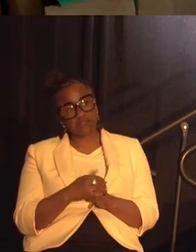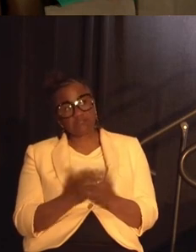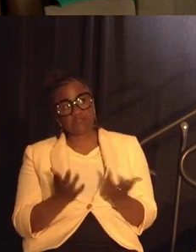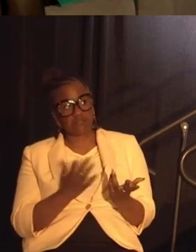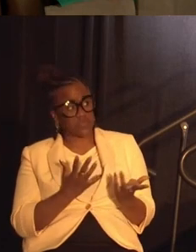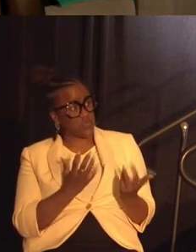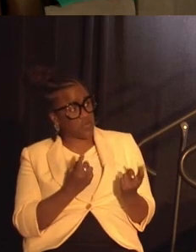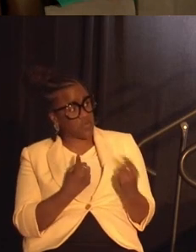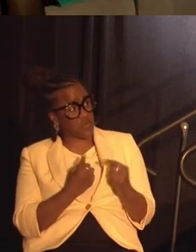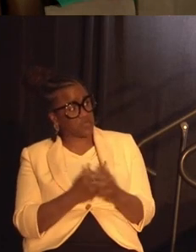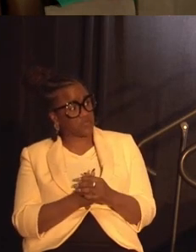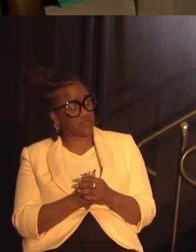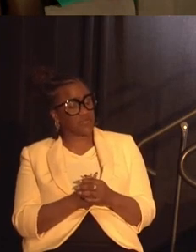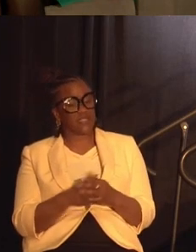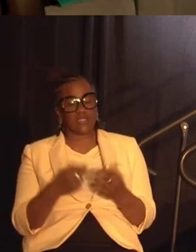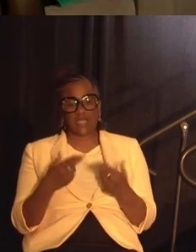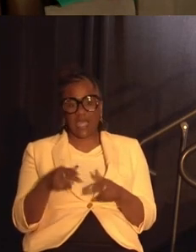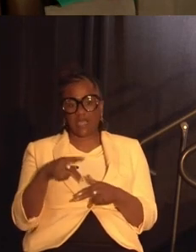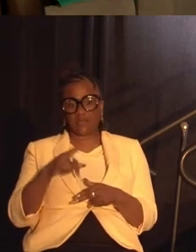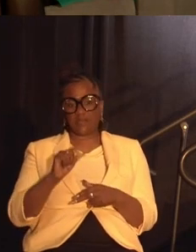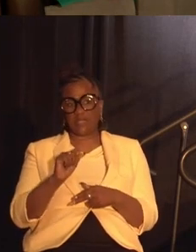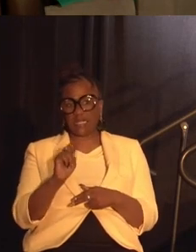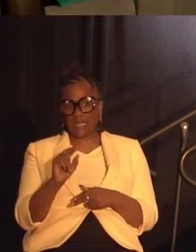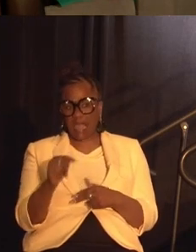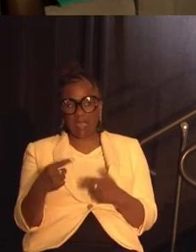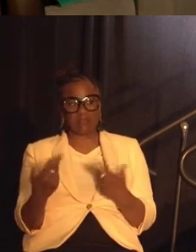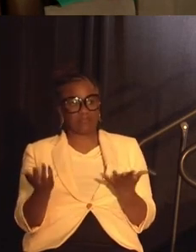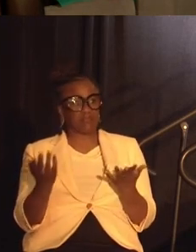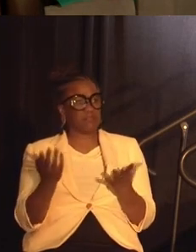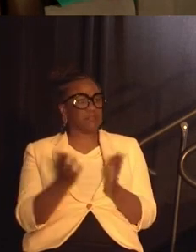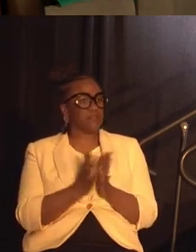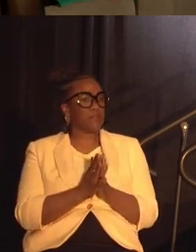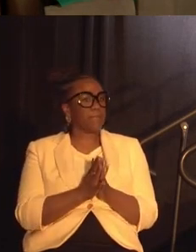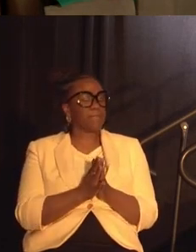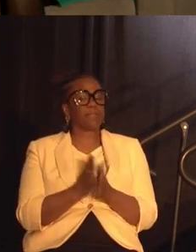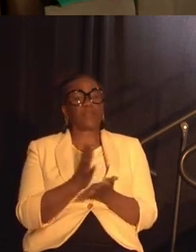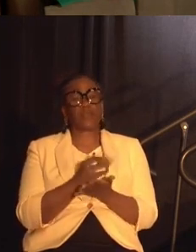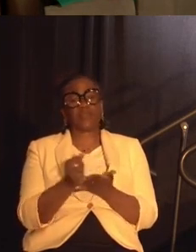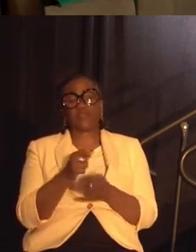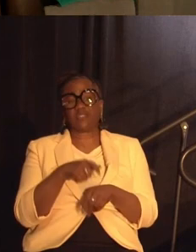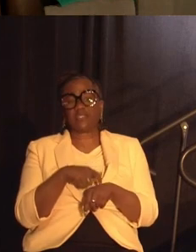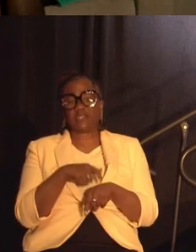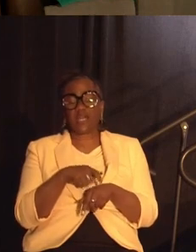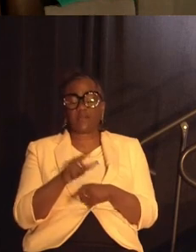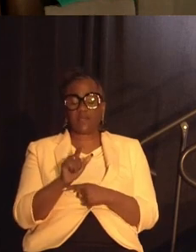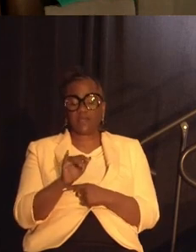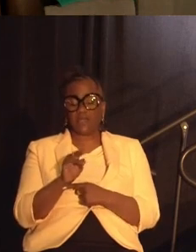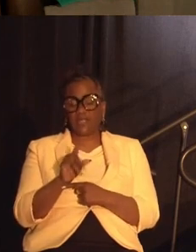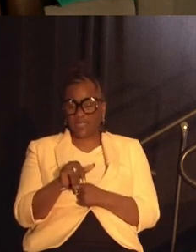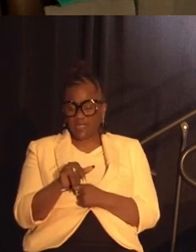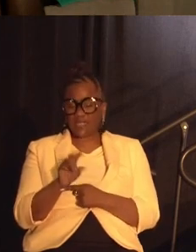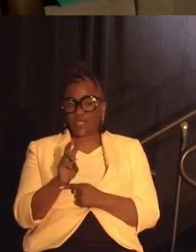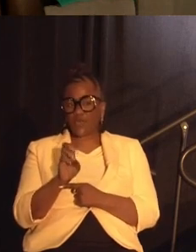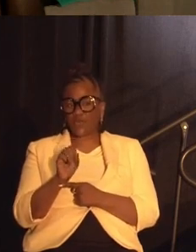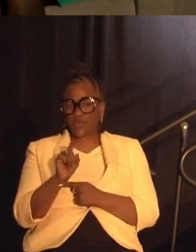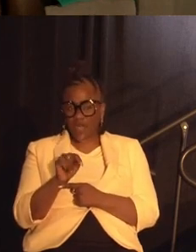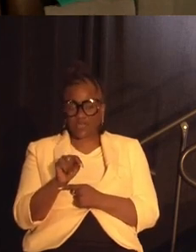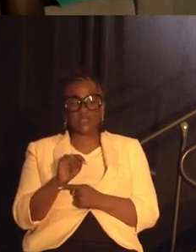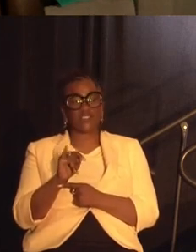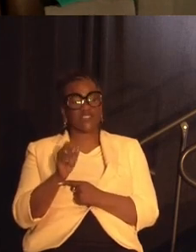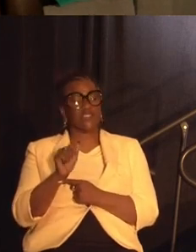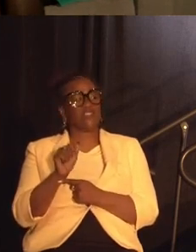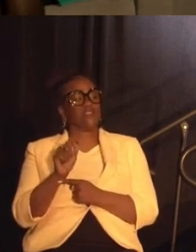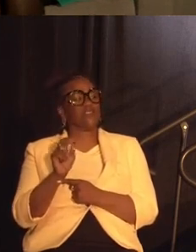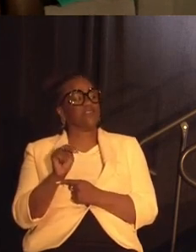eggplant? Eggplant poem. Yes. Okay. Well, we are out of time. Lindy, Wes, and Jane Wong, thank you so much for